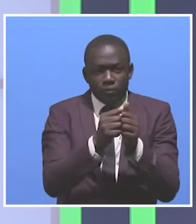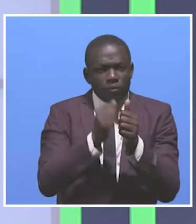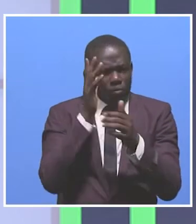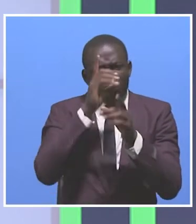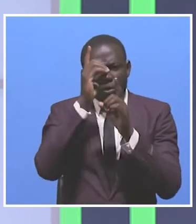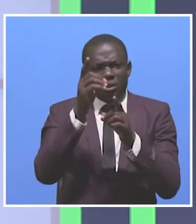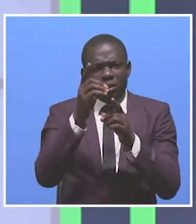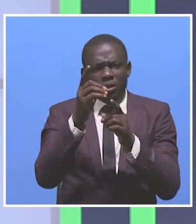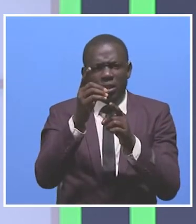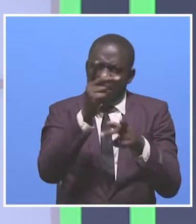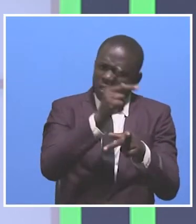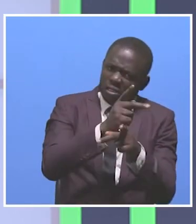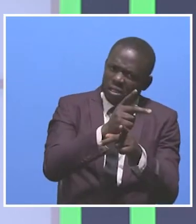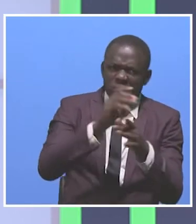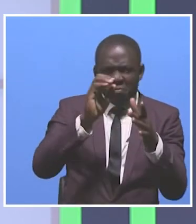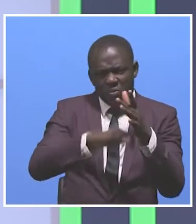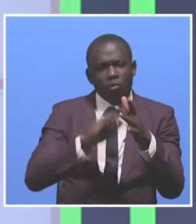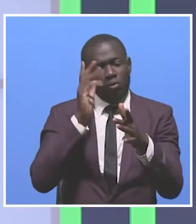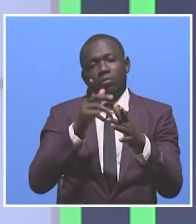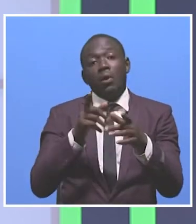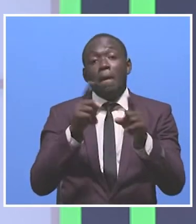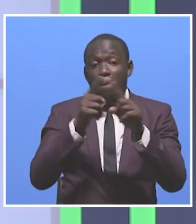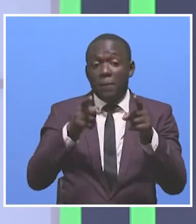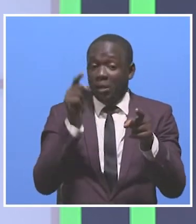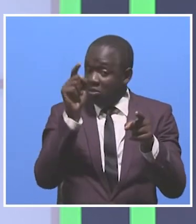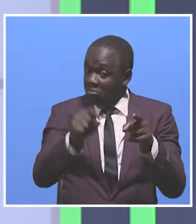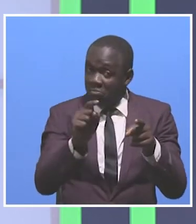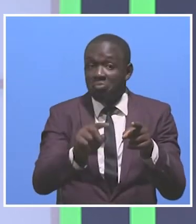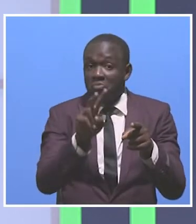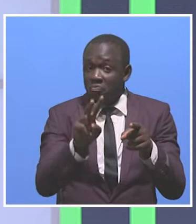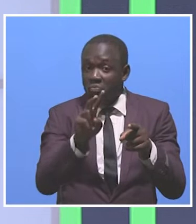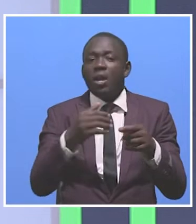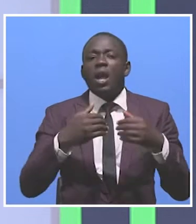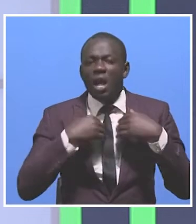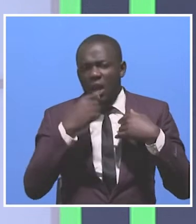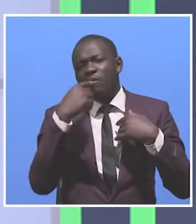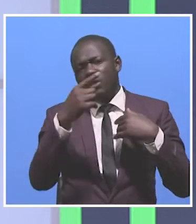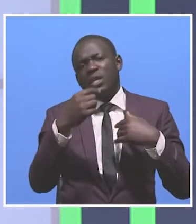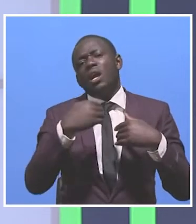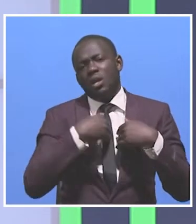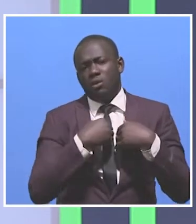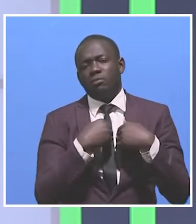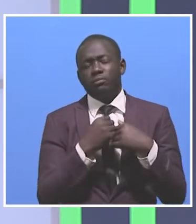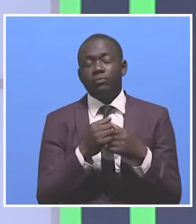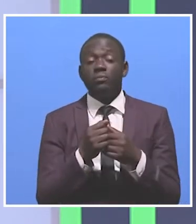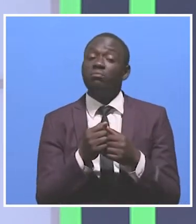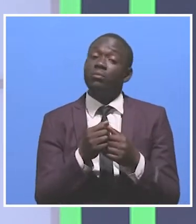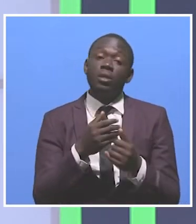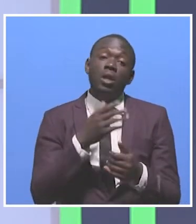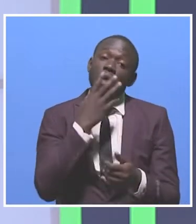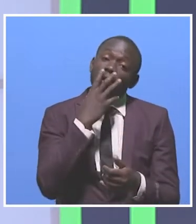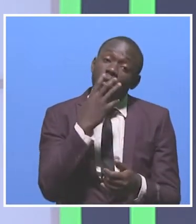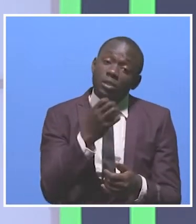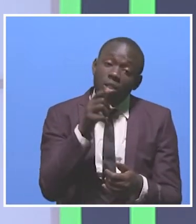she also has a say. Because you know, it's so bad that this girl doesn't even know what